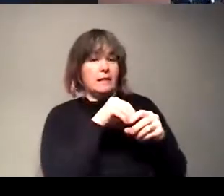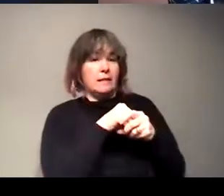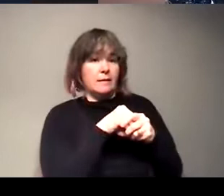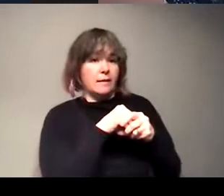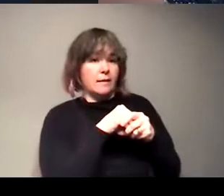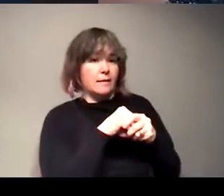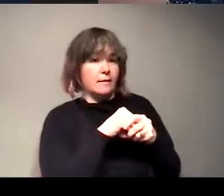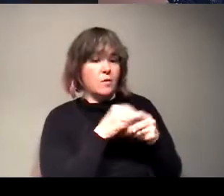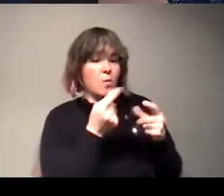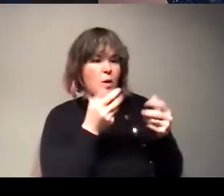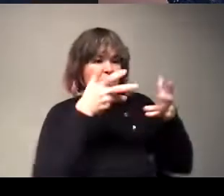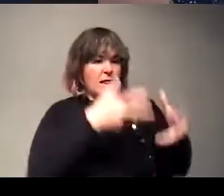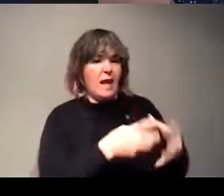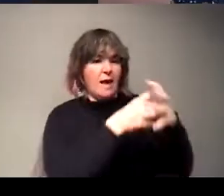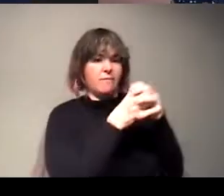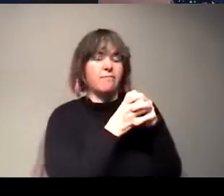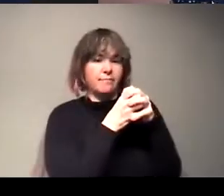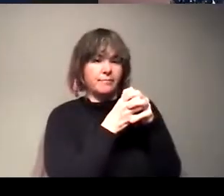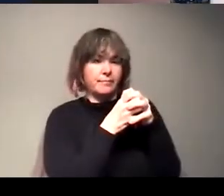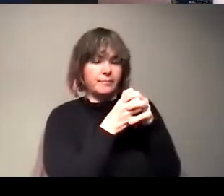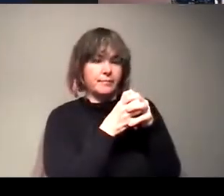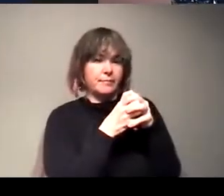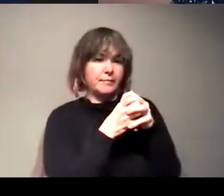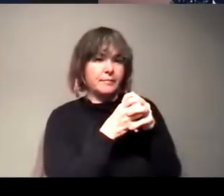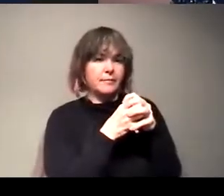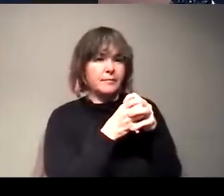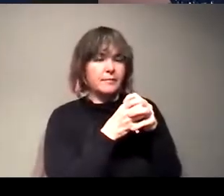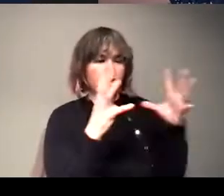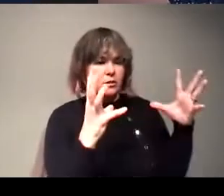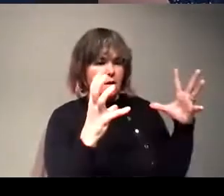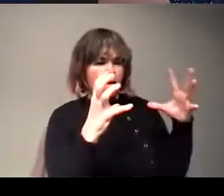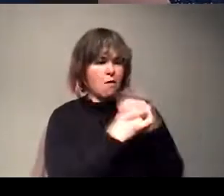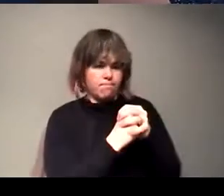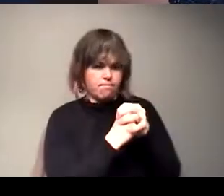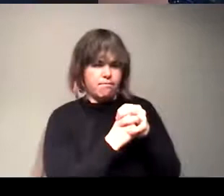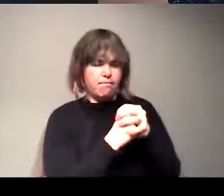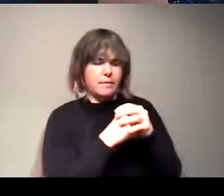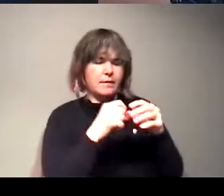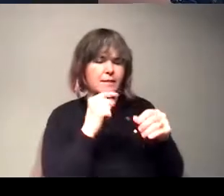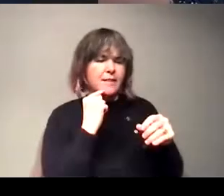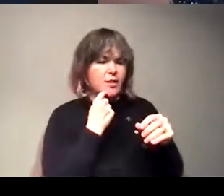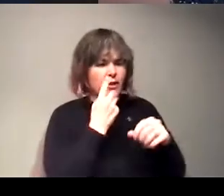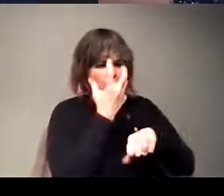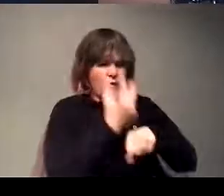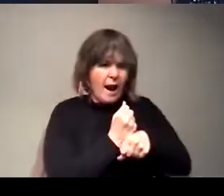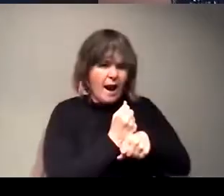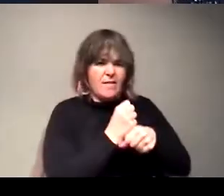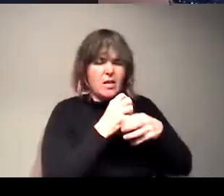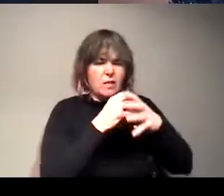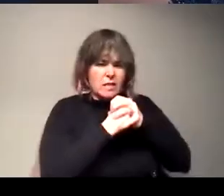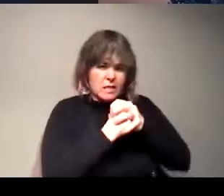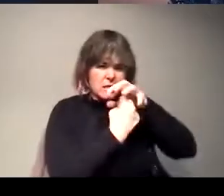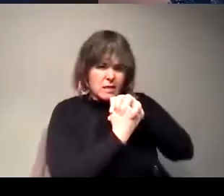The remnant that's left over after the supernova has all collapsed under its intense gravity, and this is a black